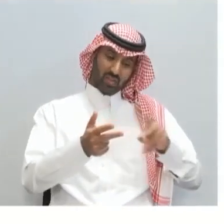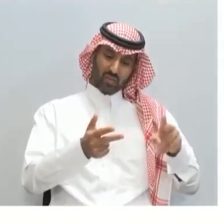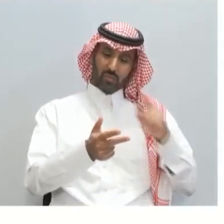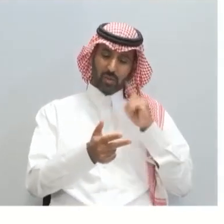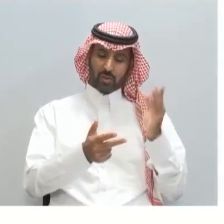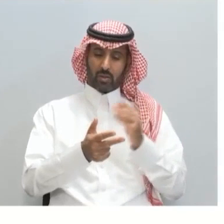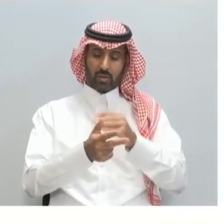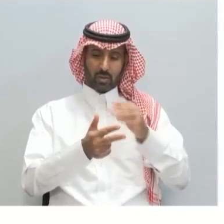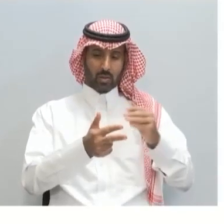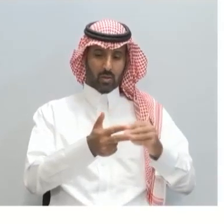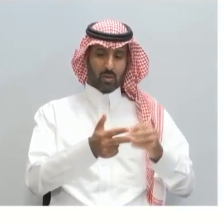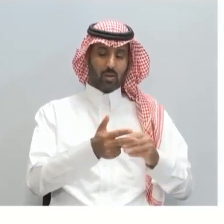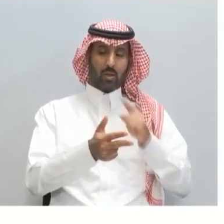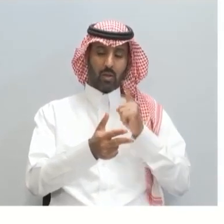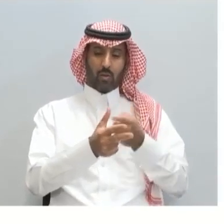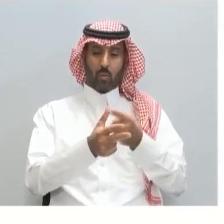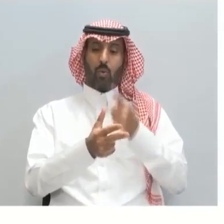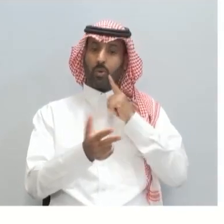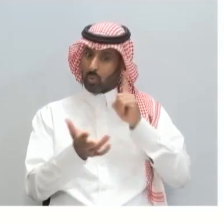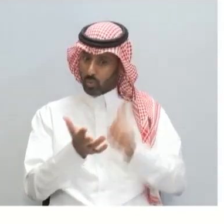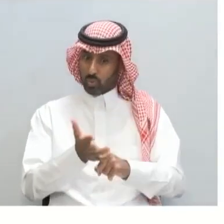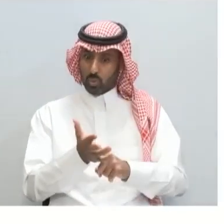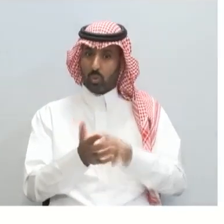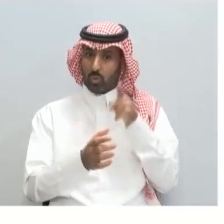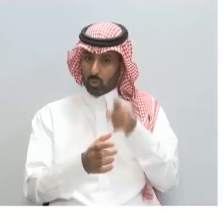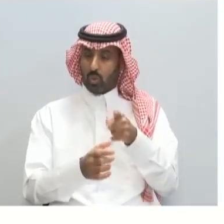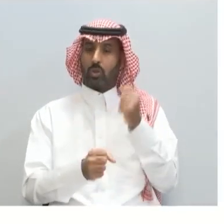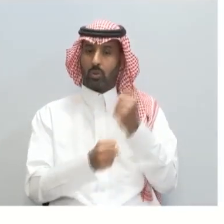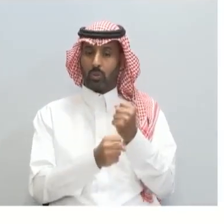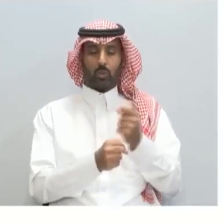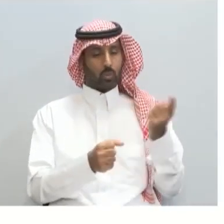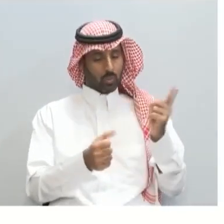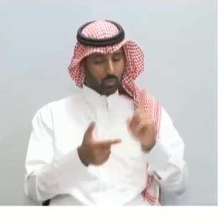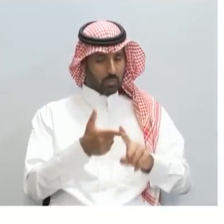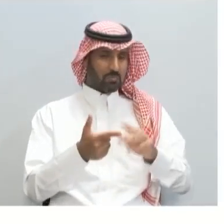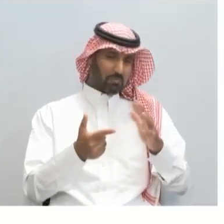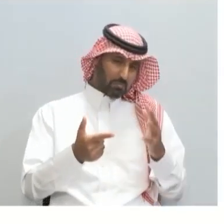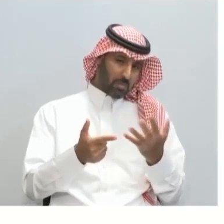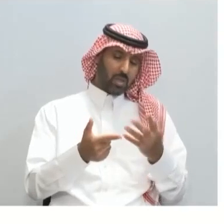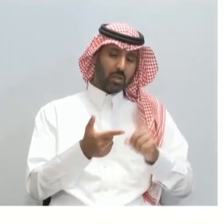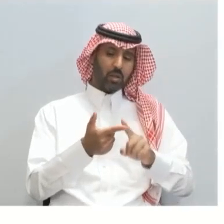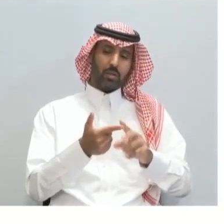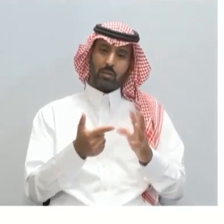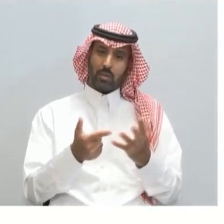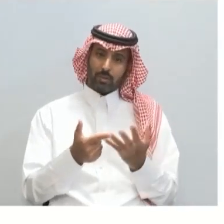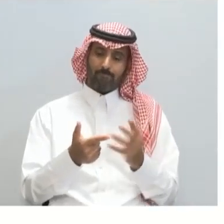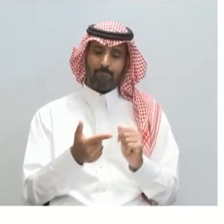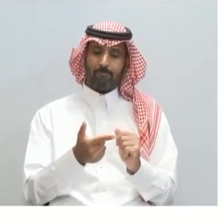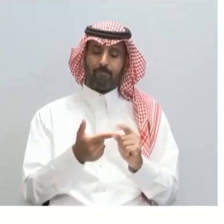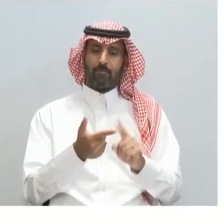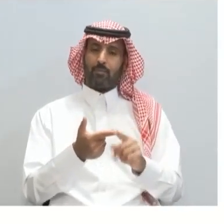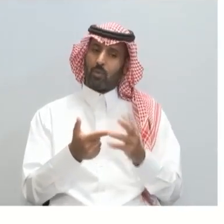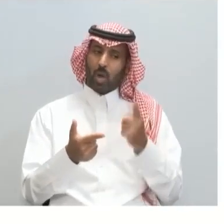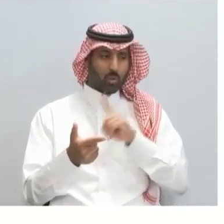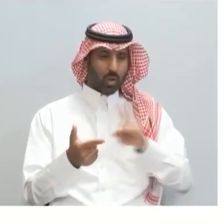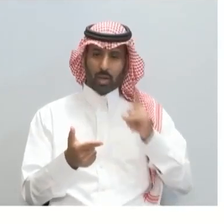might and could would indicates that you are sure this is what would you do might indicate a possibility